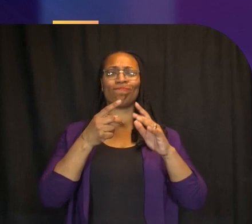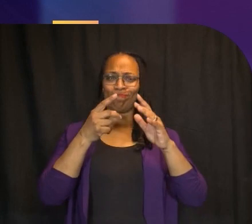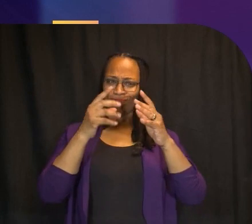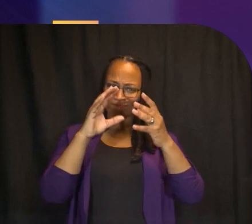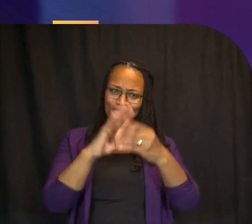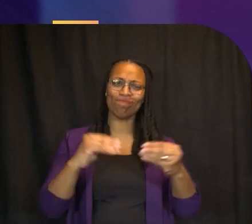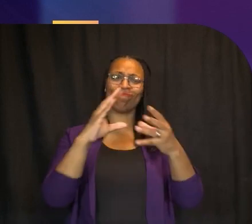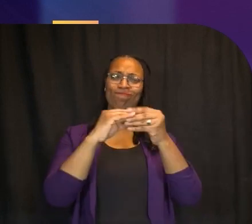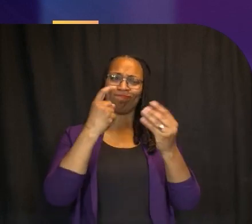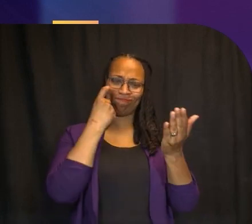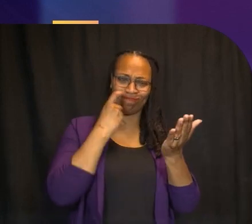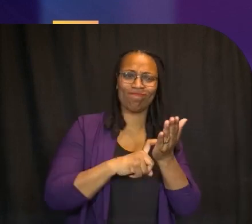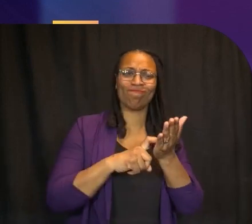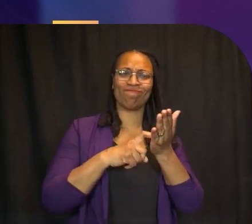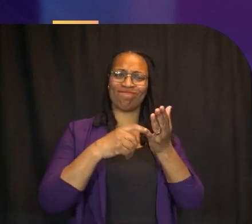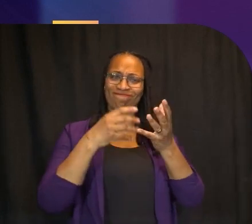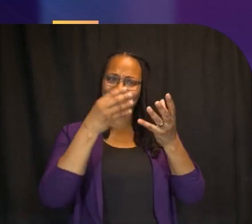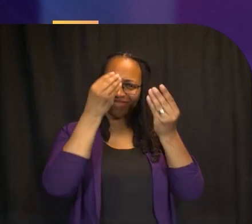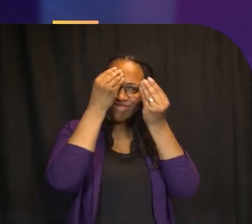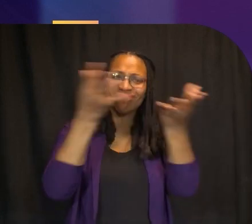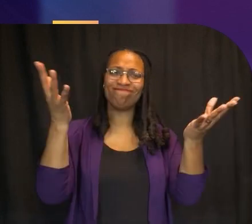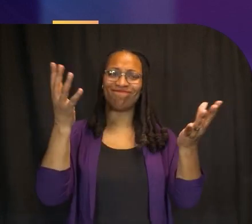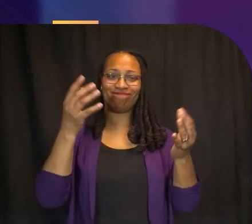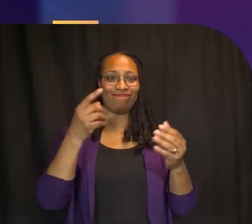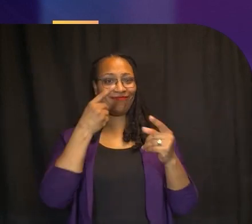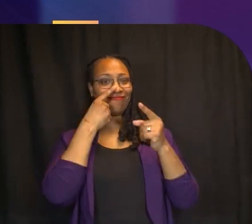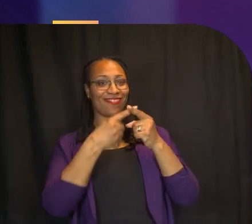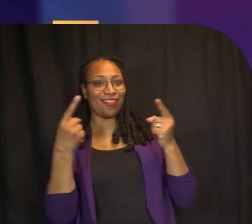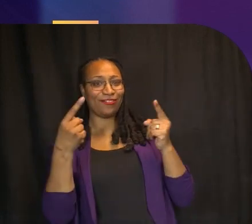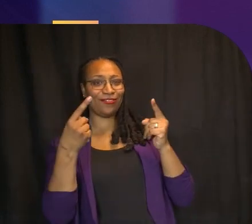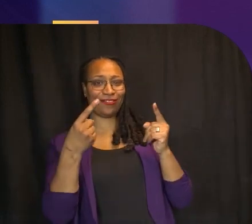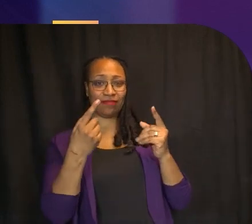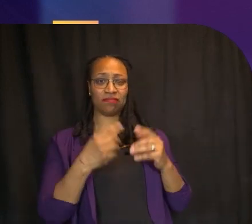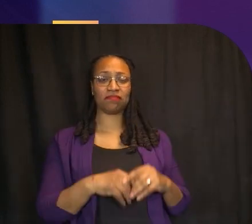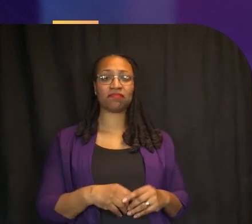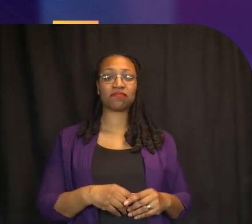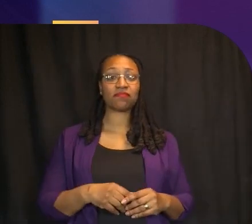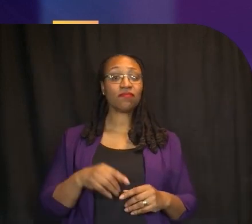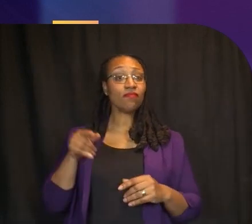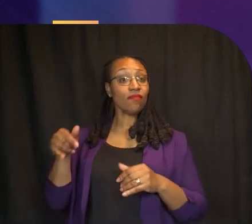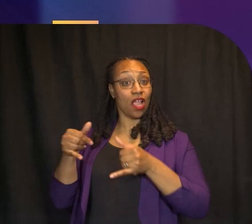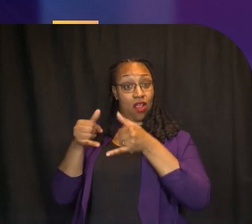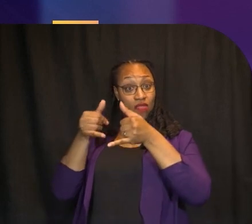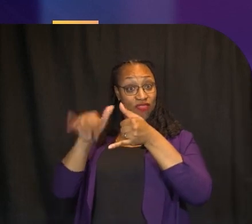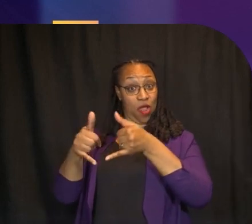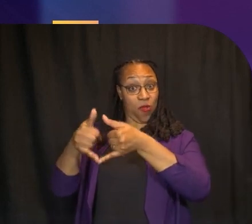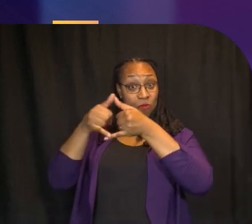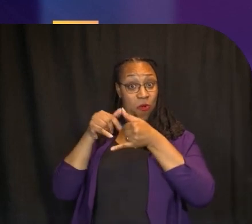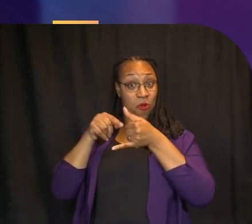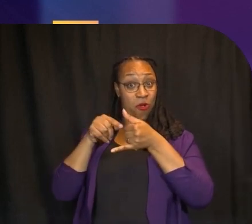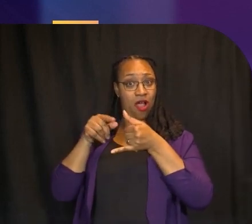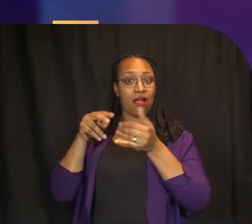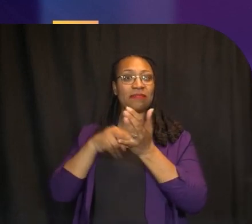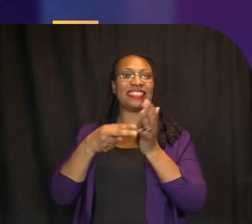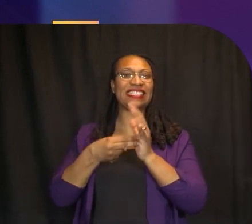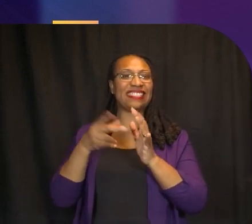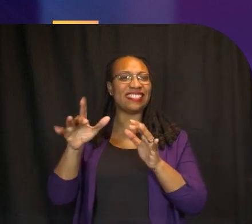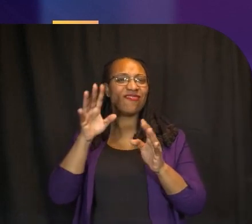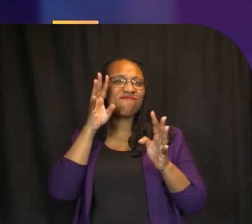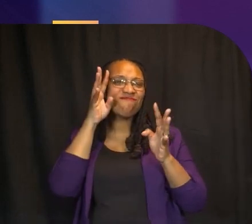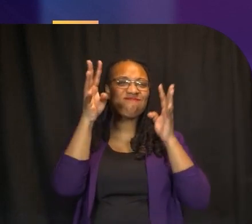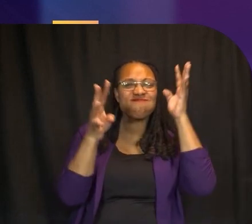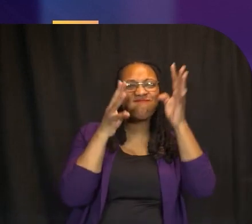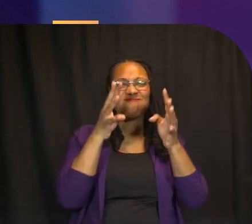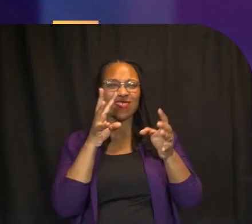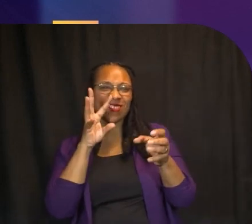meeting a friend at the nut-free table. Kiana eventually plans to collaborate with others, including the disability community and school